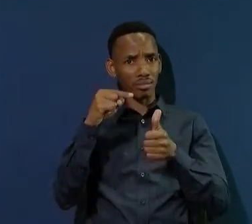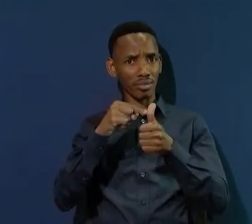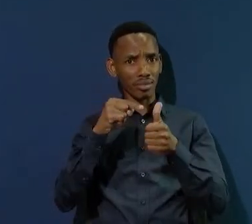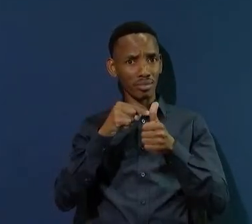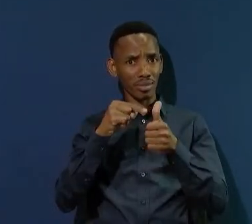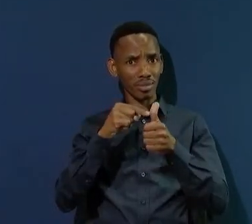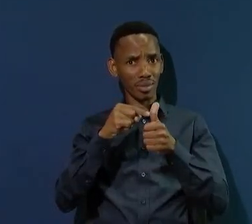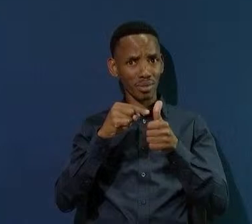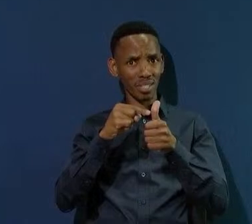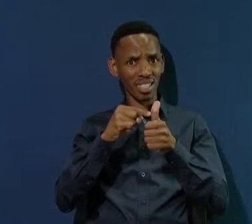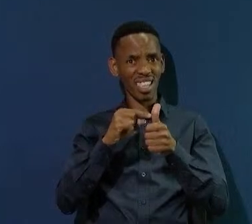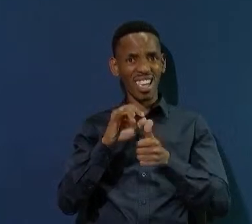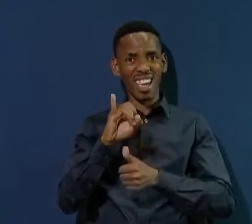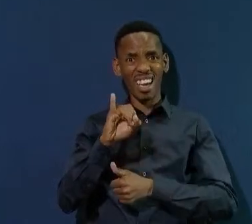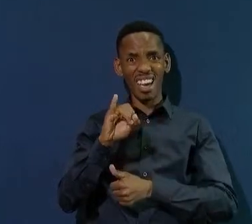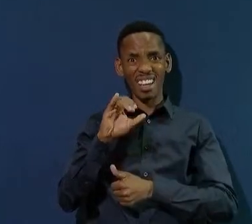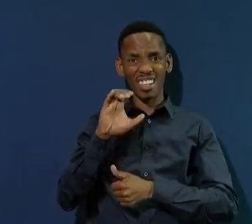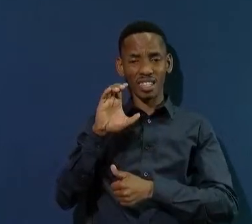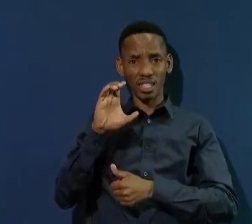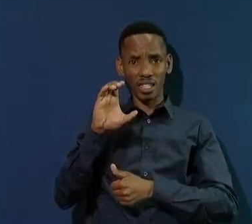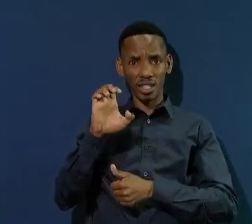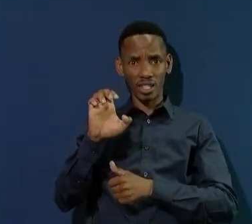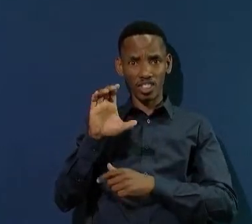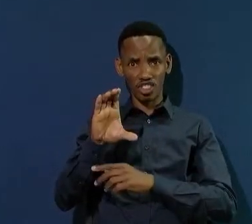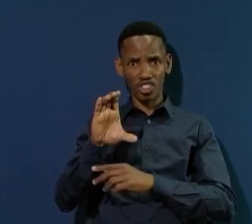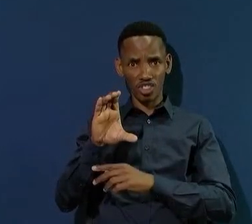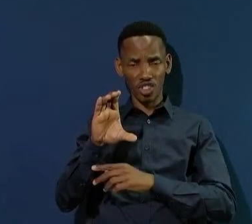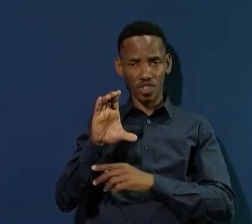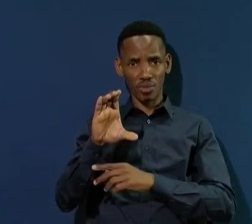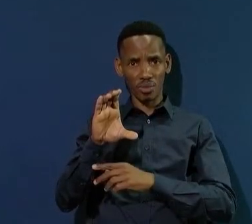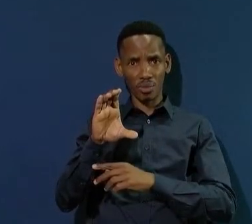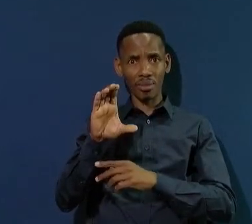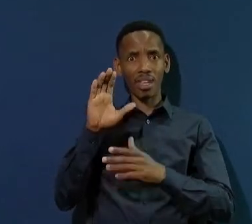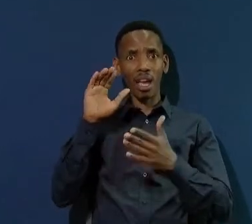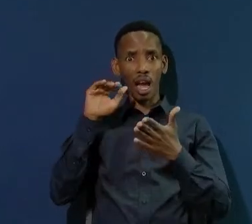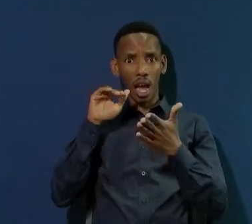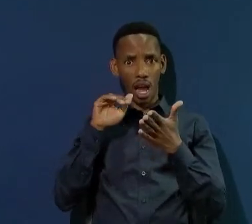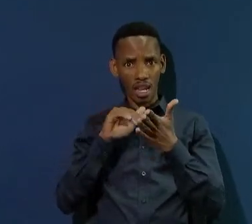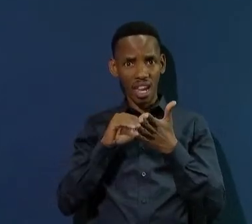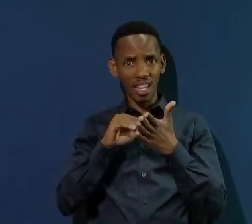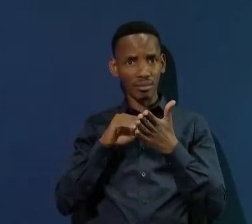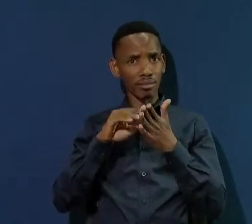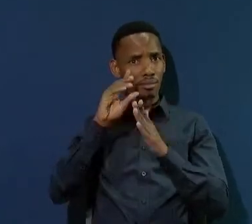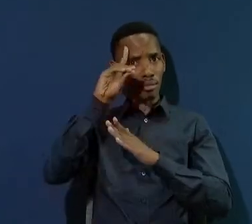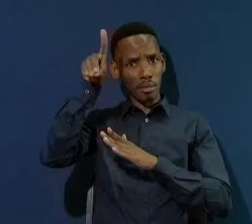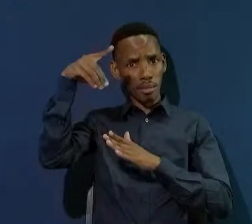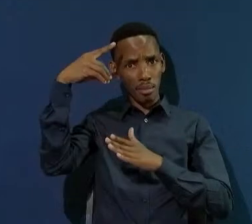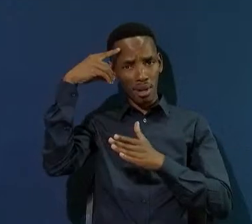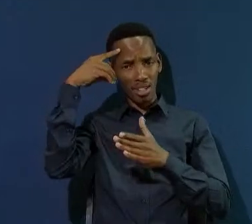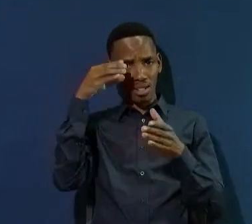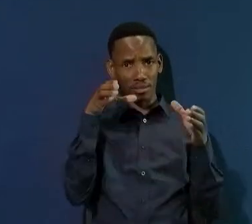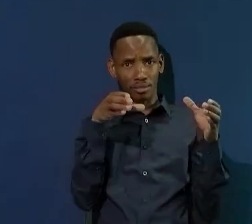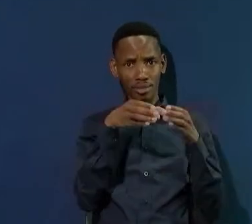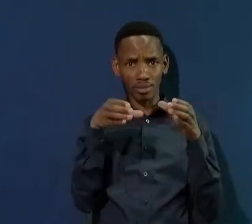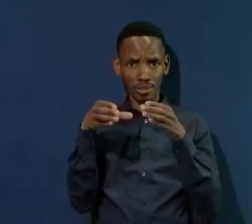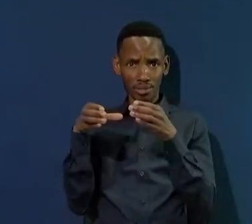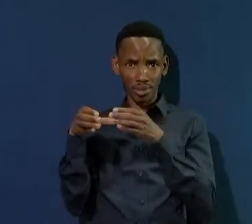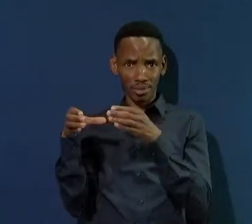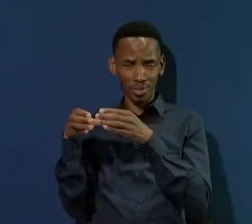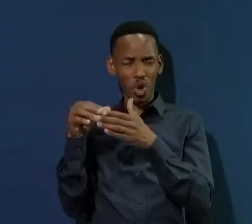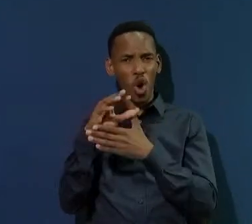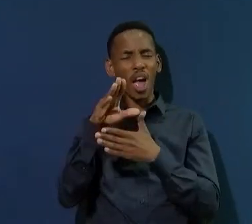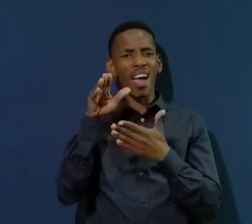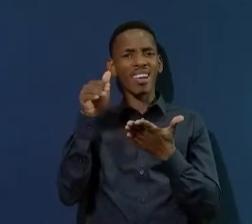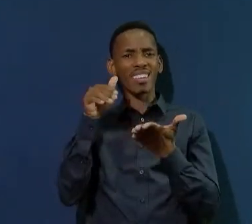ikemetseng le tsamaisang ditlhopho, e bua gape le bontlhophang gore lona ba le